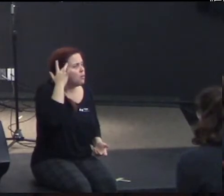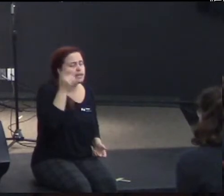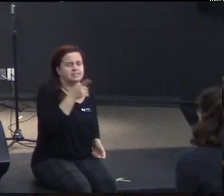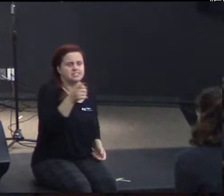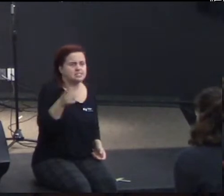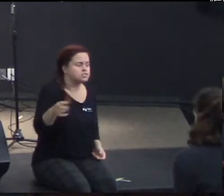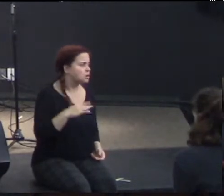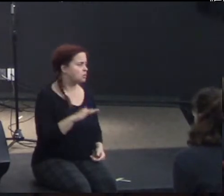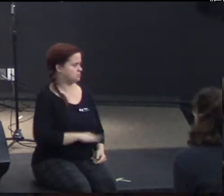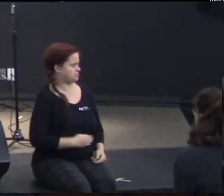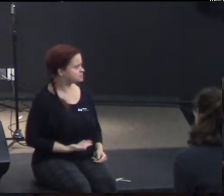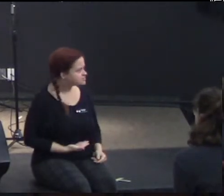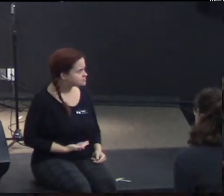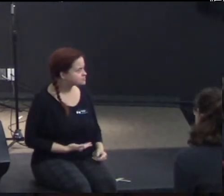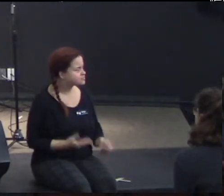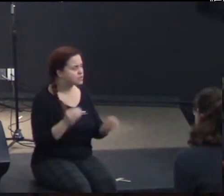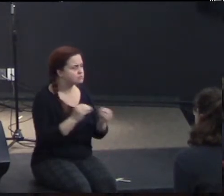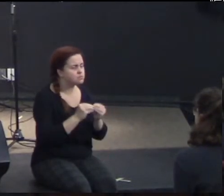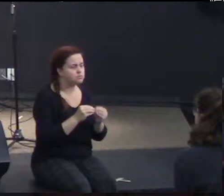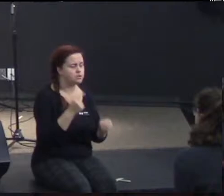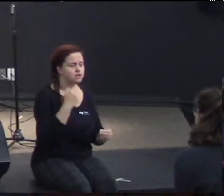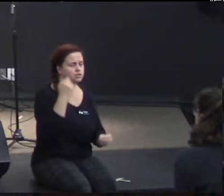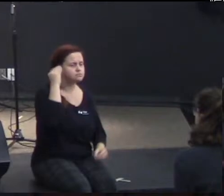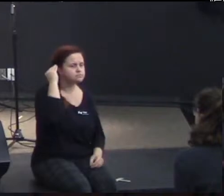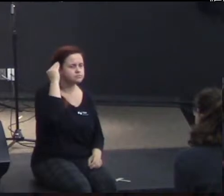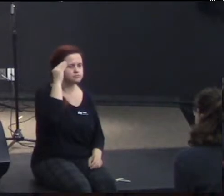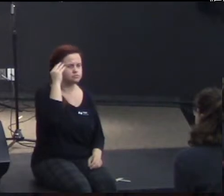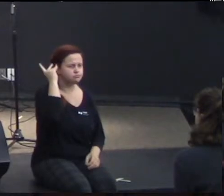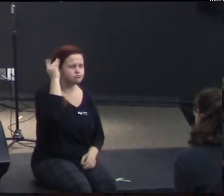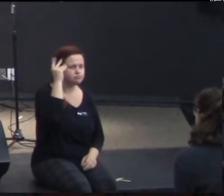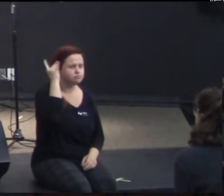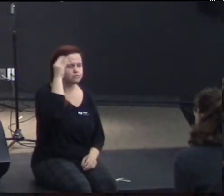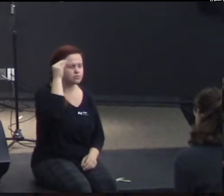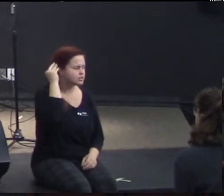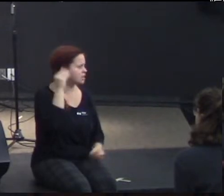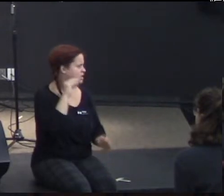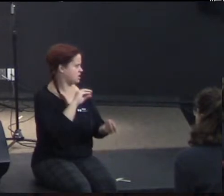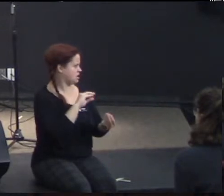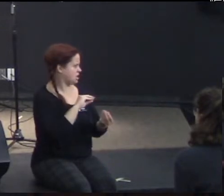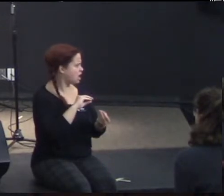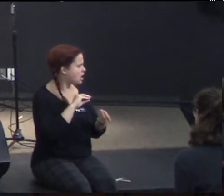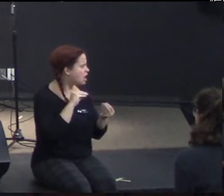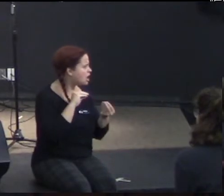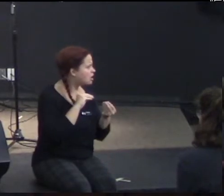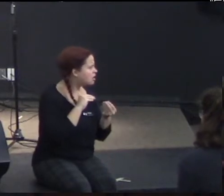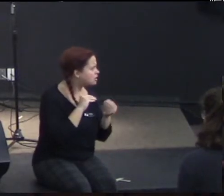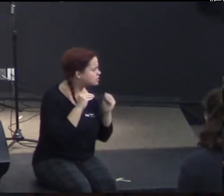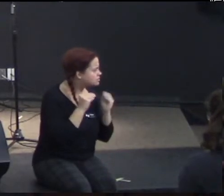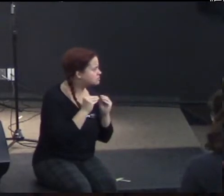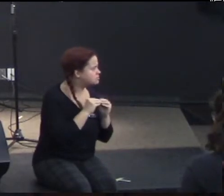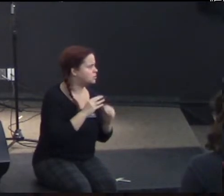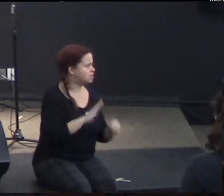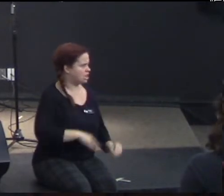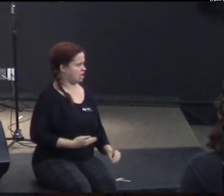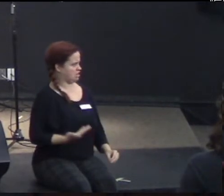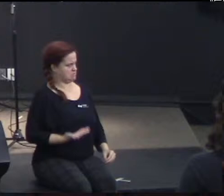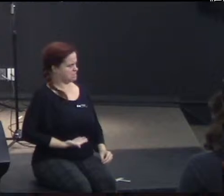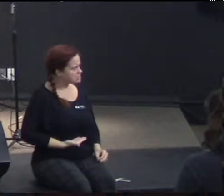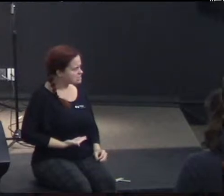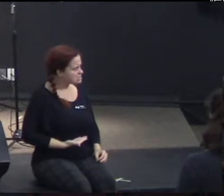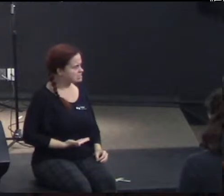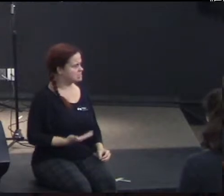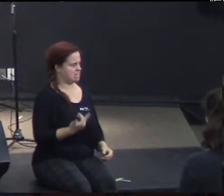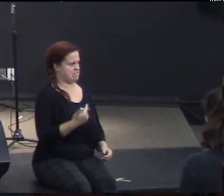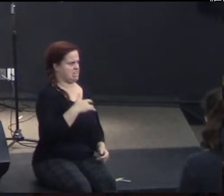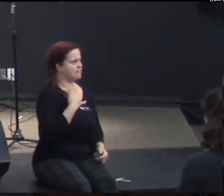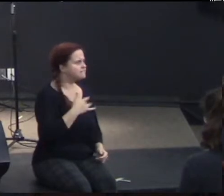more I thought about it, the more upset I started to feel about it. Because I couldn't